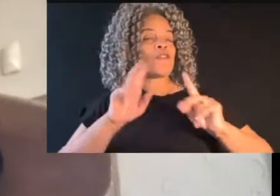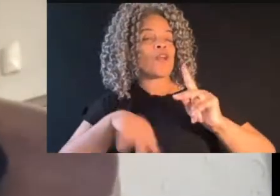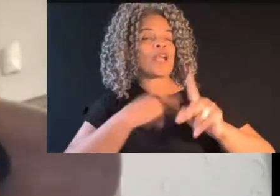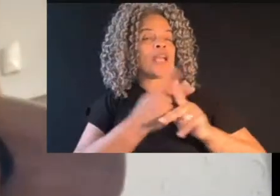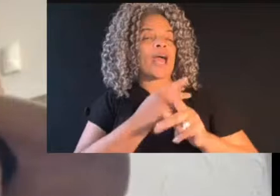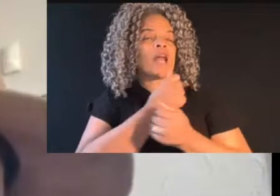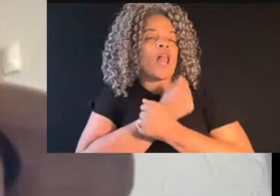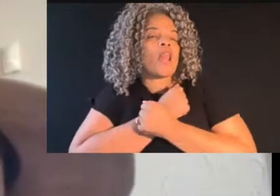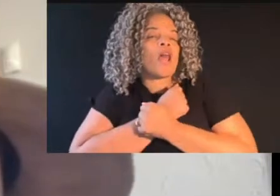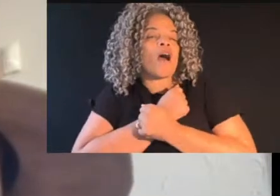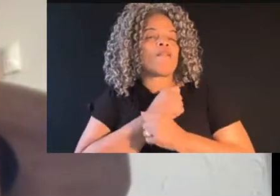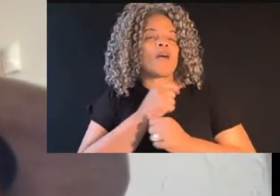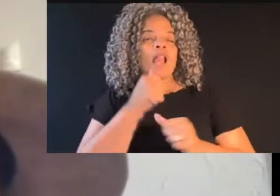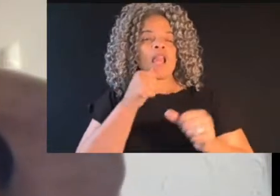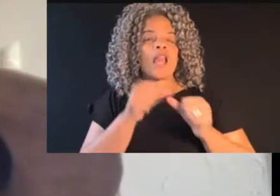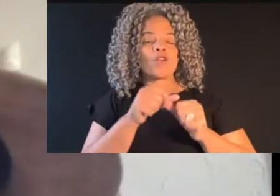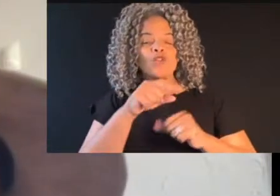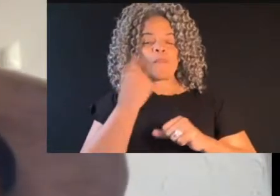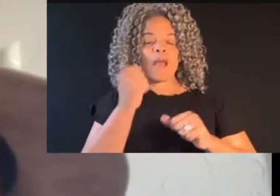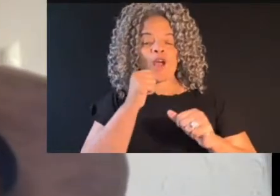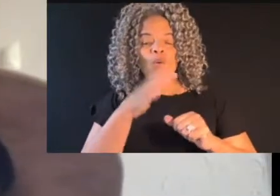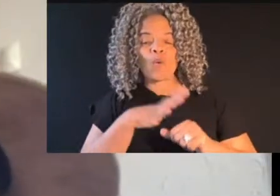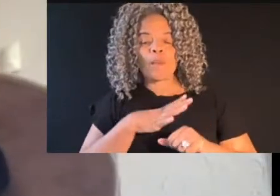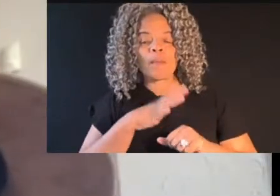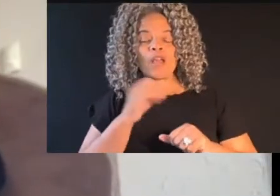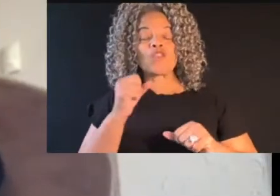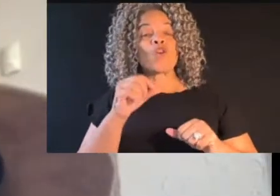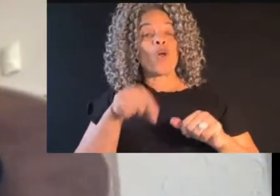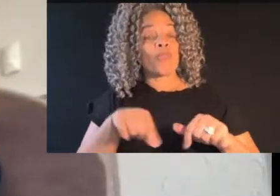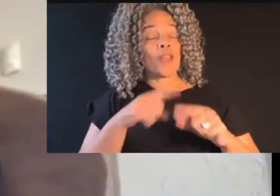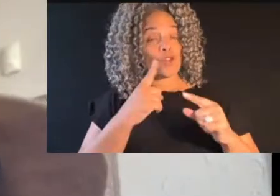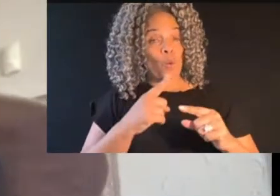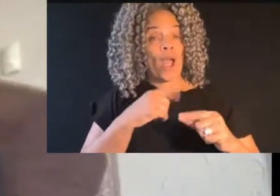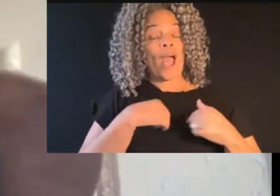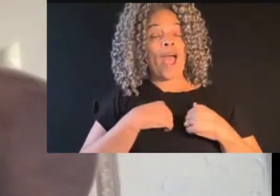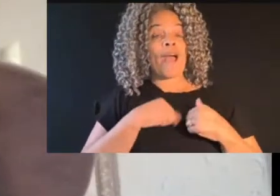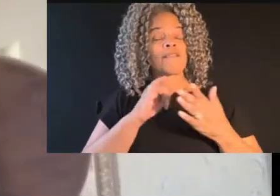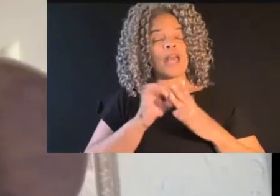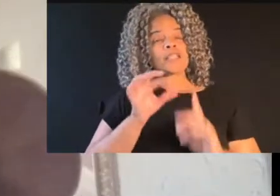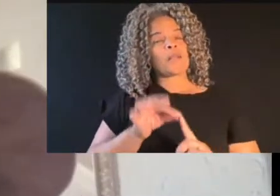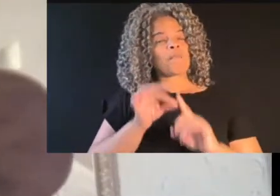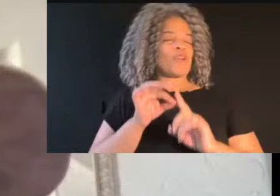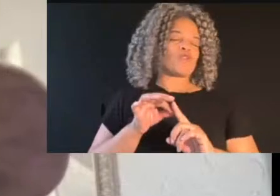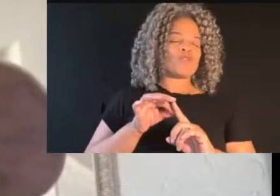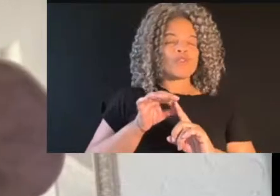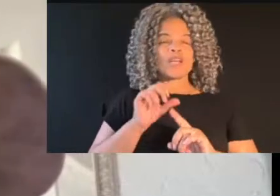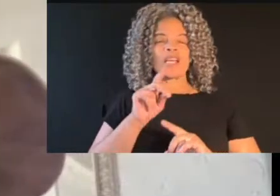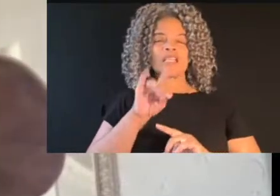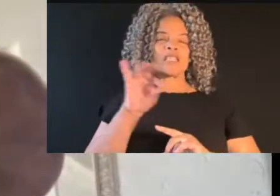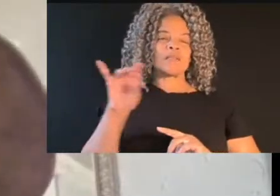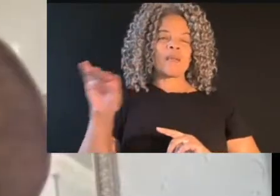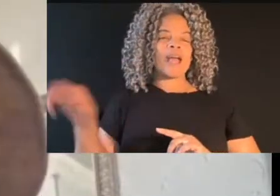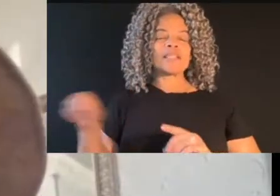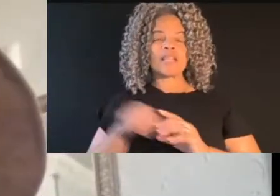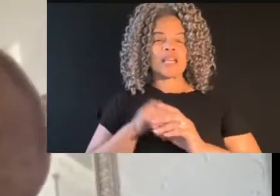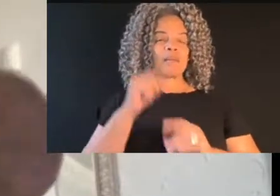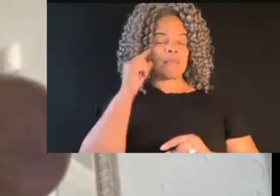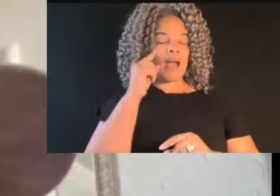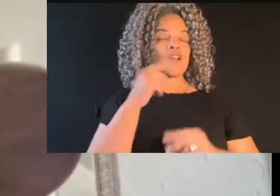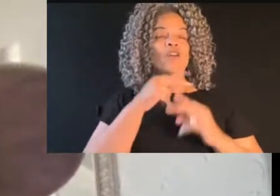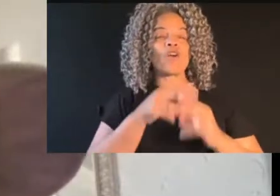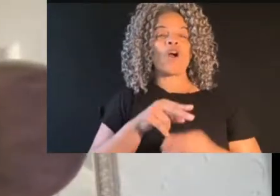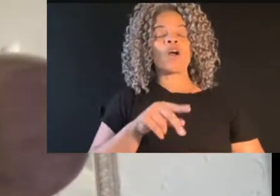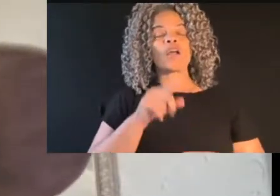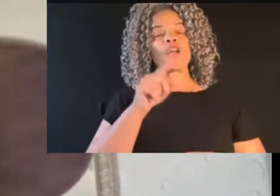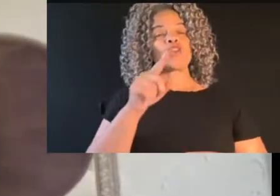to Black women. And so this one has that special spice in mind, and it's called You Gon' Feel